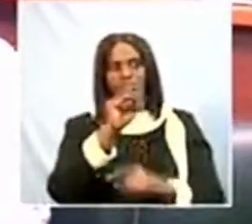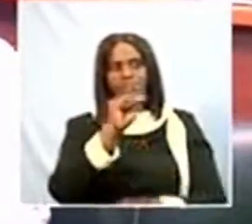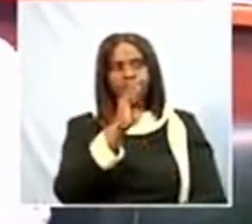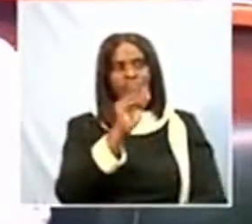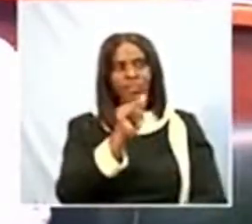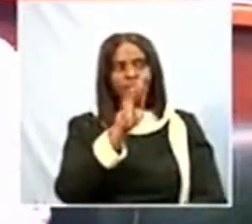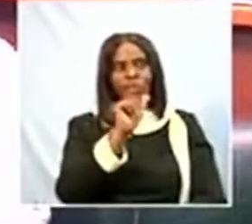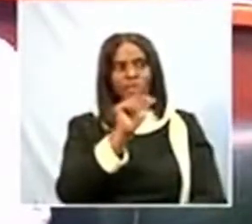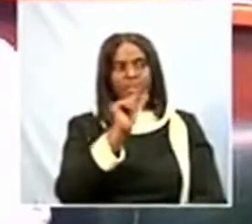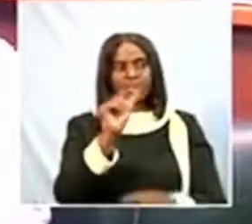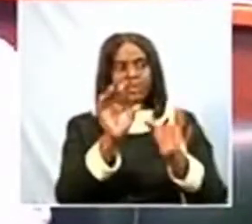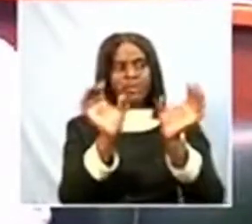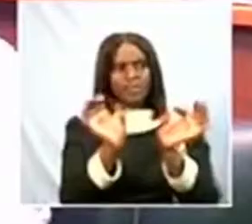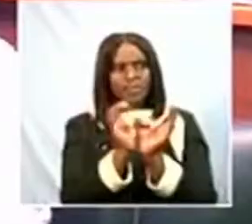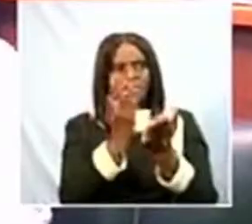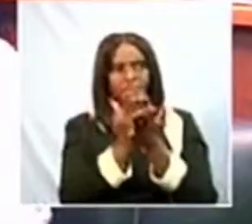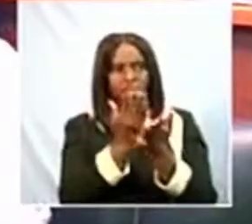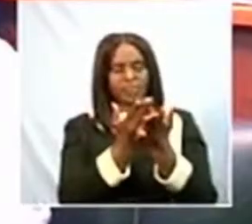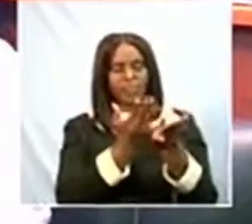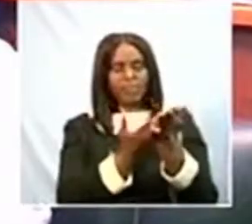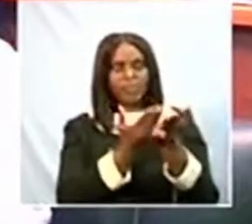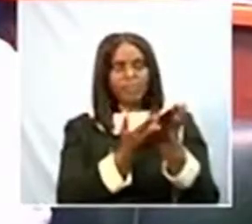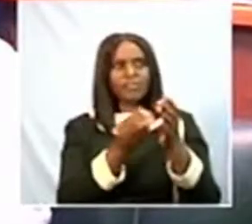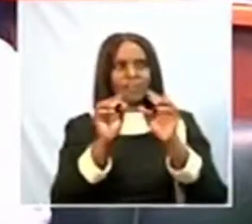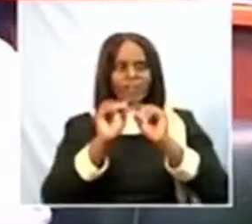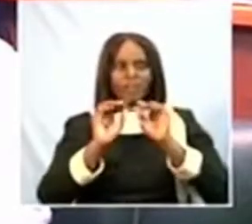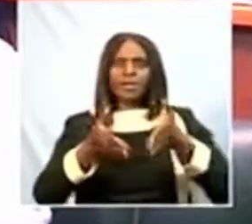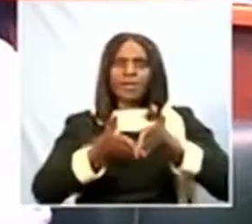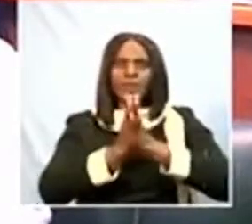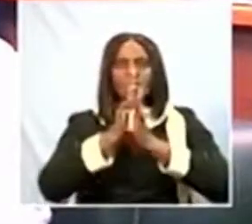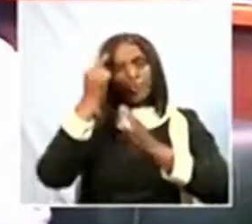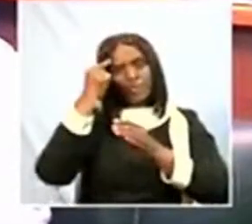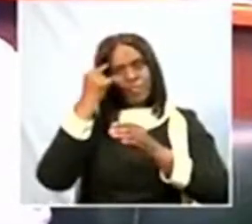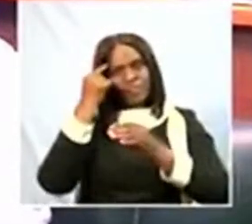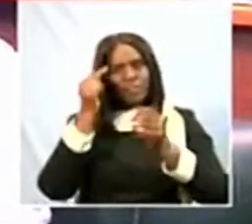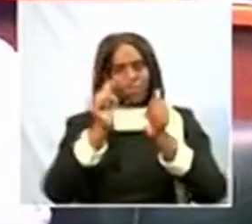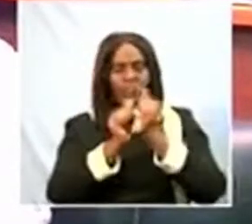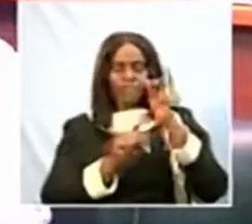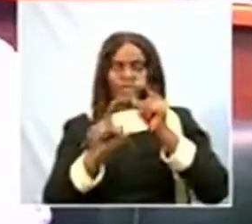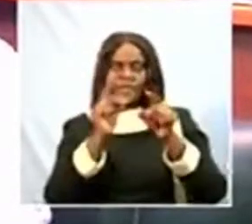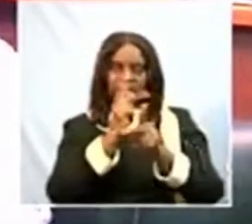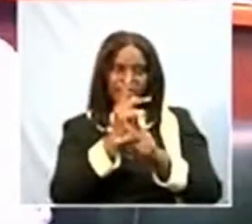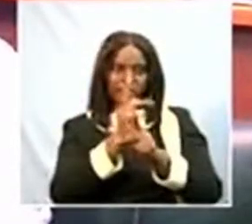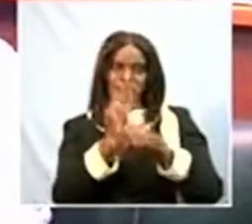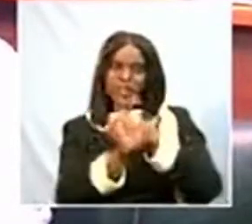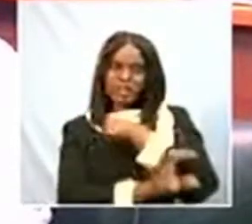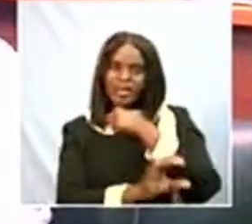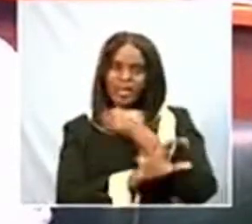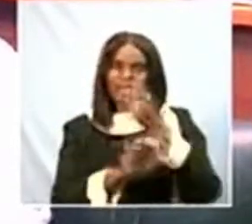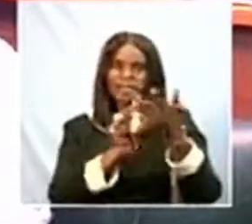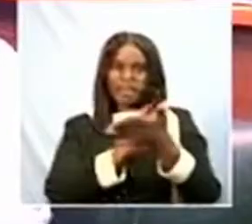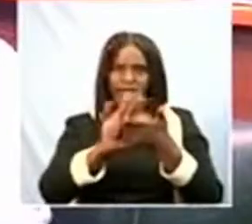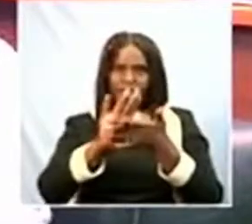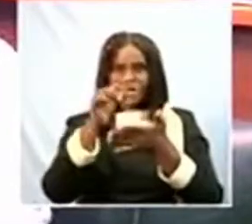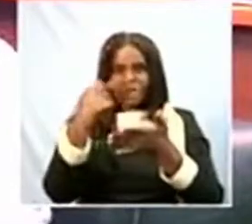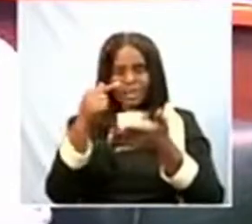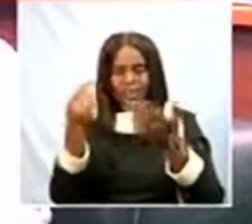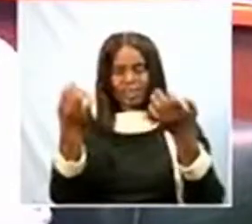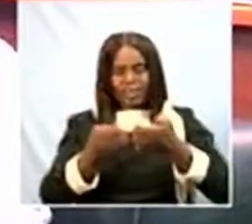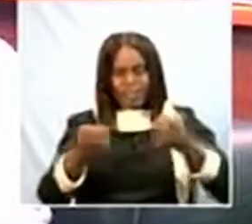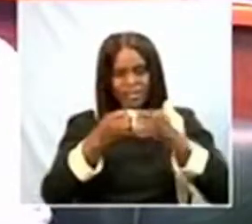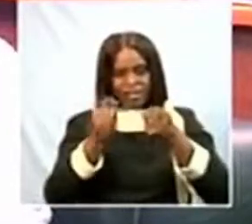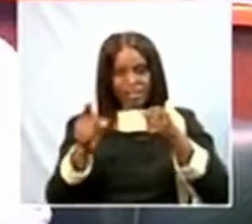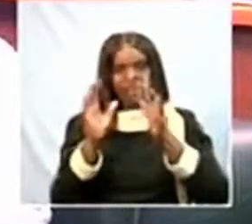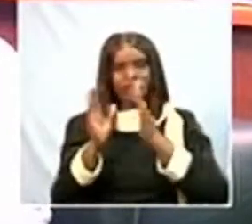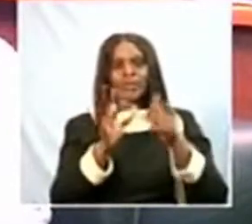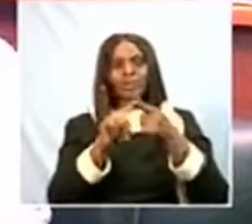Madam Speaker, the motion at hand in the August House urges the government and the general public to keep our country clean, green, and healthy as a measure to